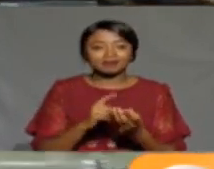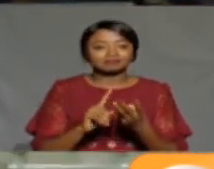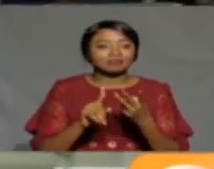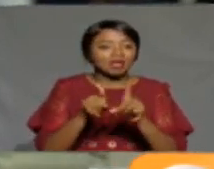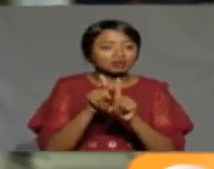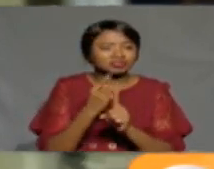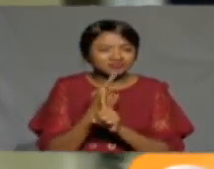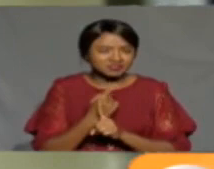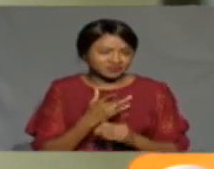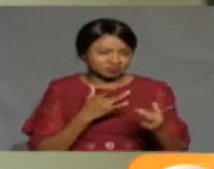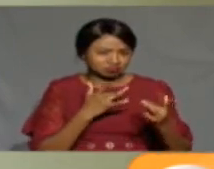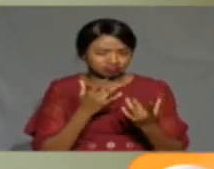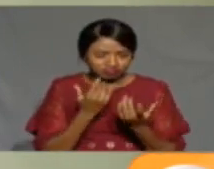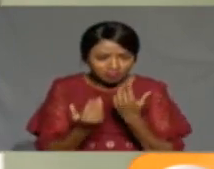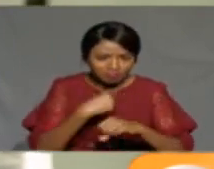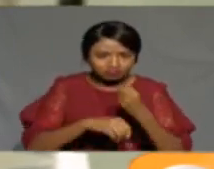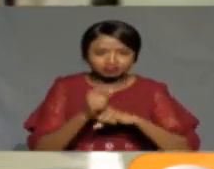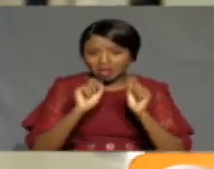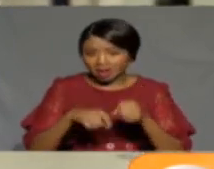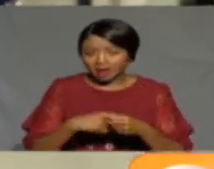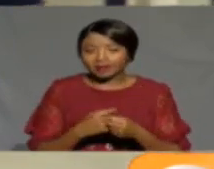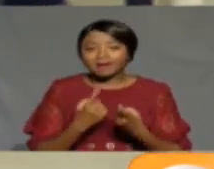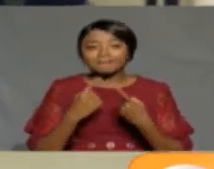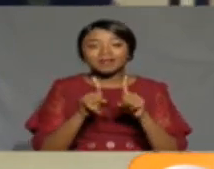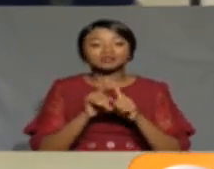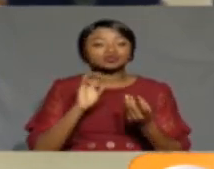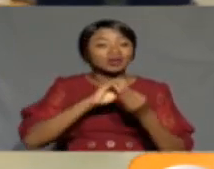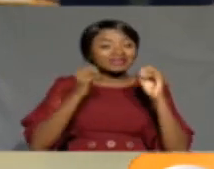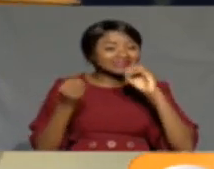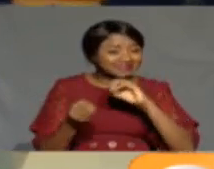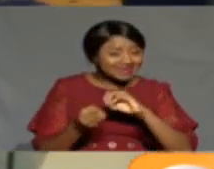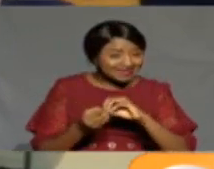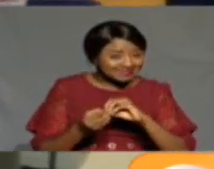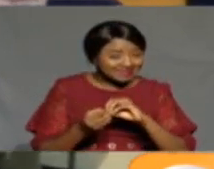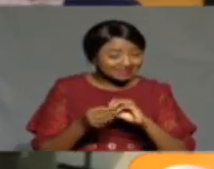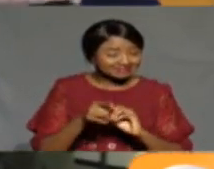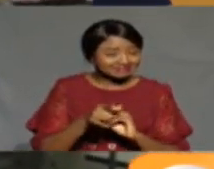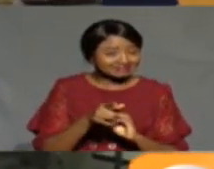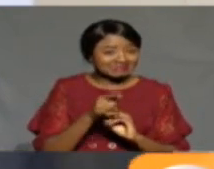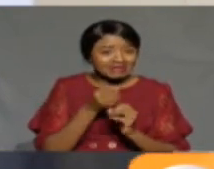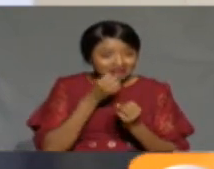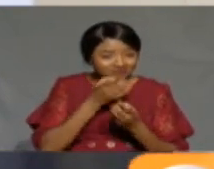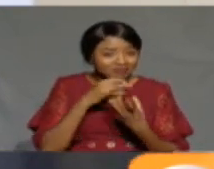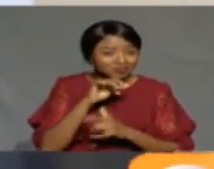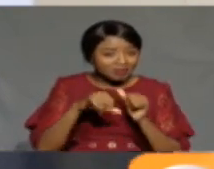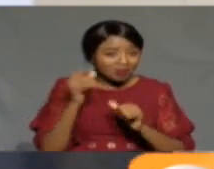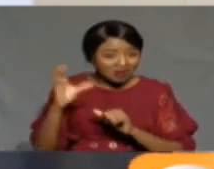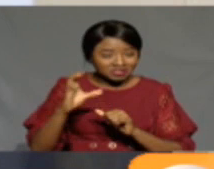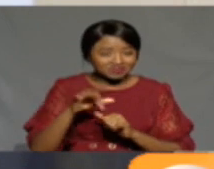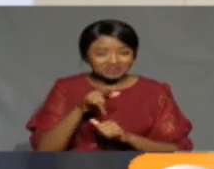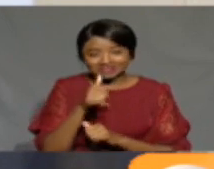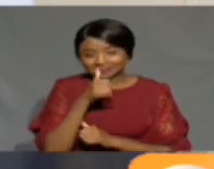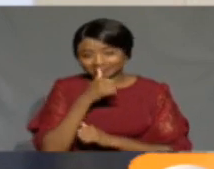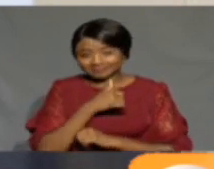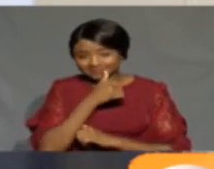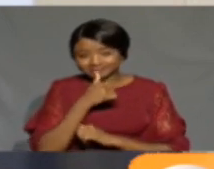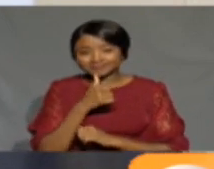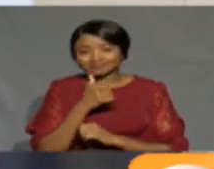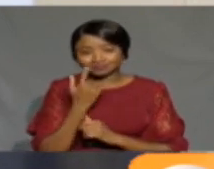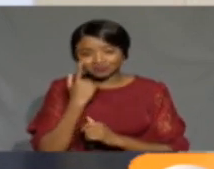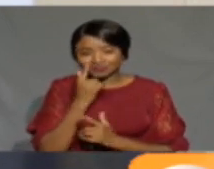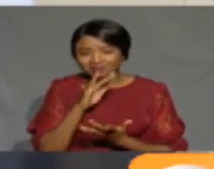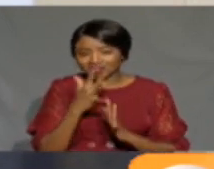concerns over safety and security of customer data and funds are always abound. We have actually employed,